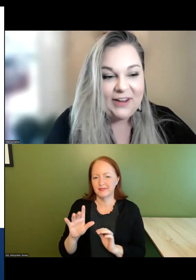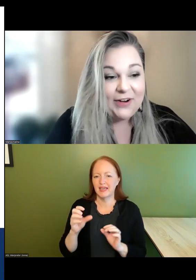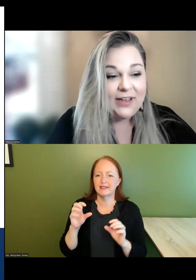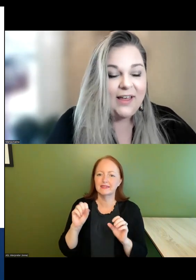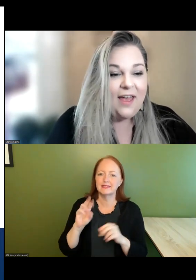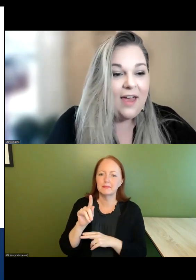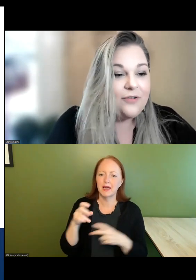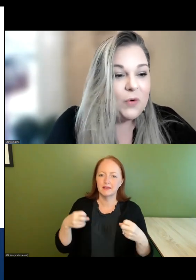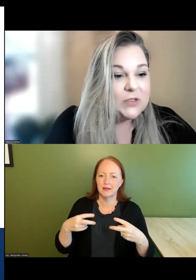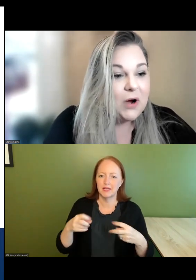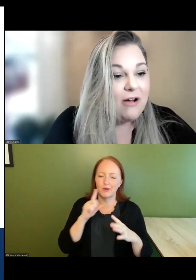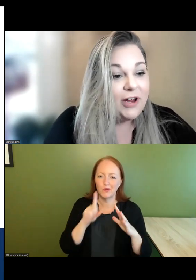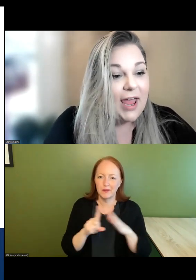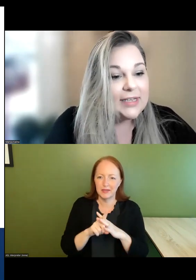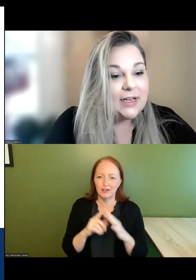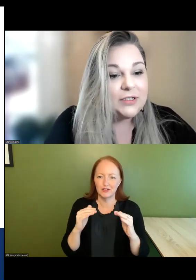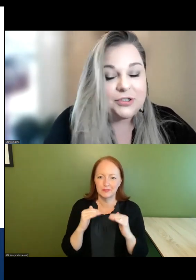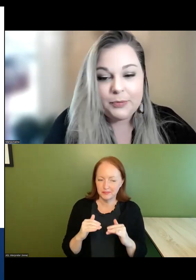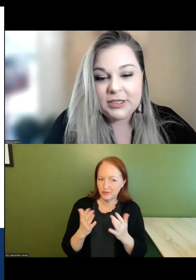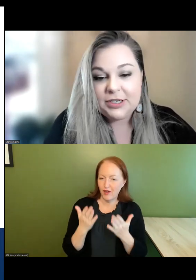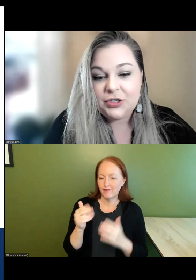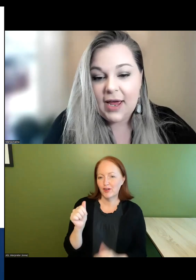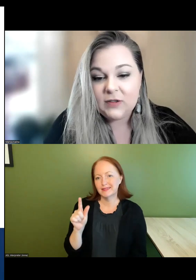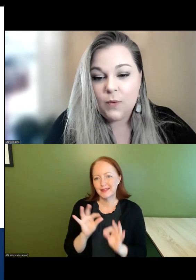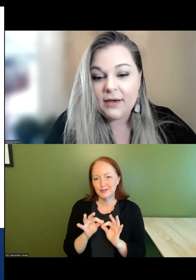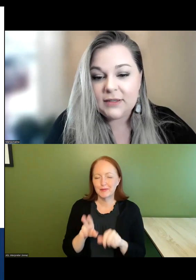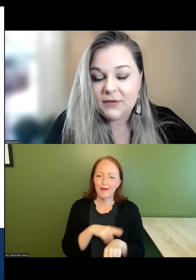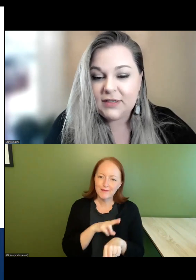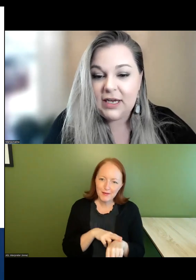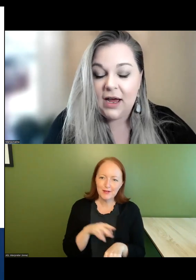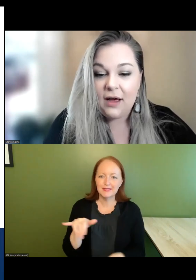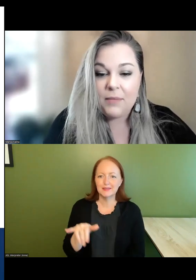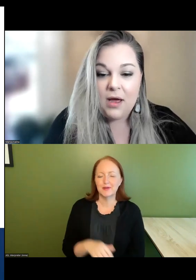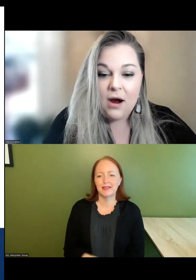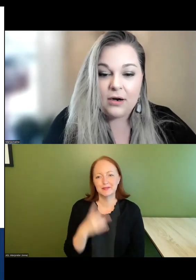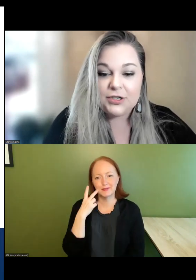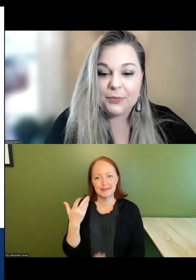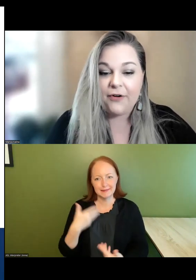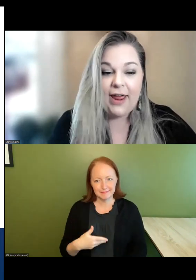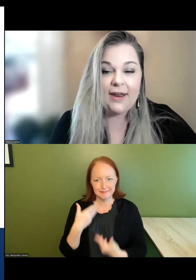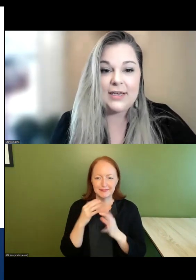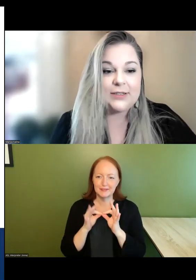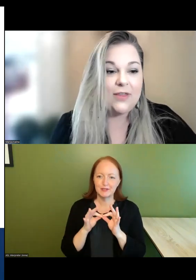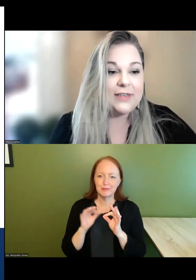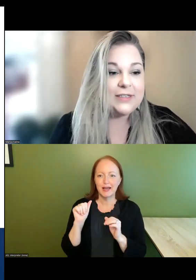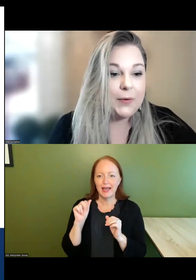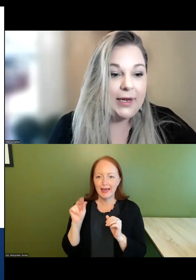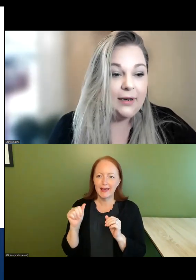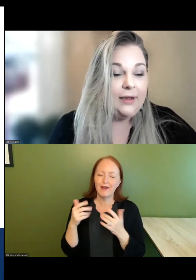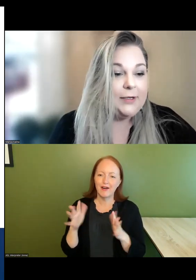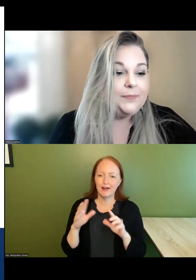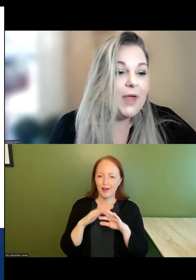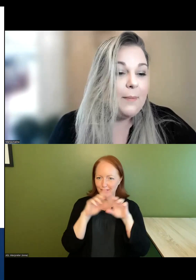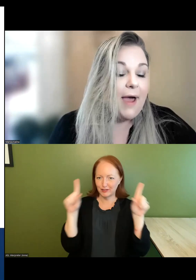will appear. And of course, we're offering ASL interpretation as well. So we see our interpreter, Anna, is on the